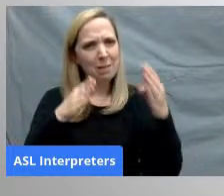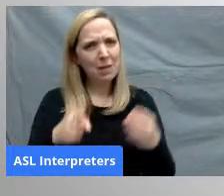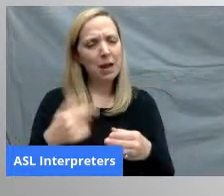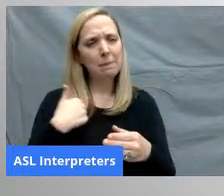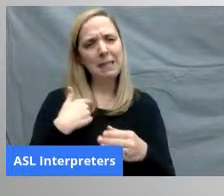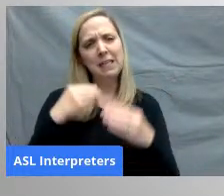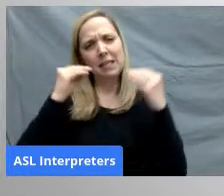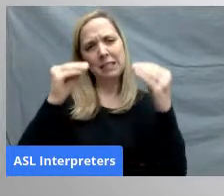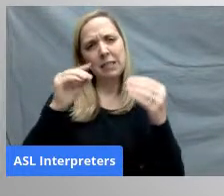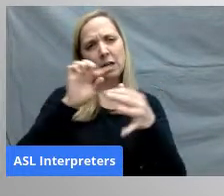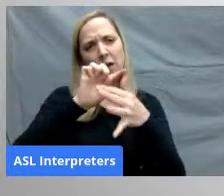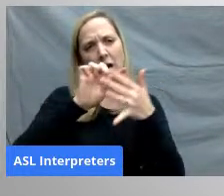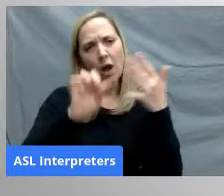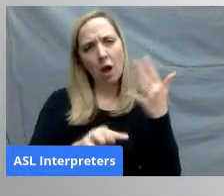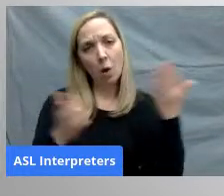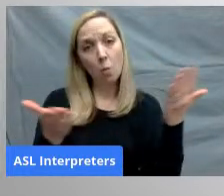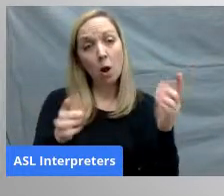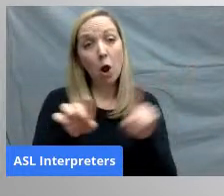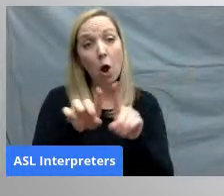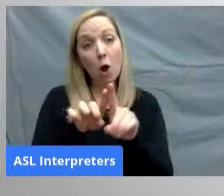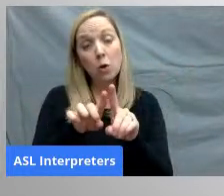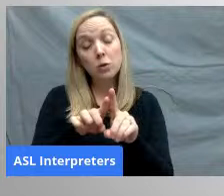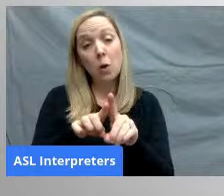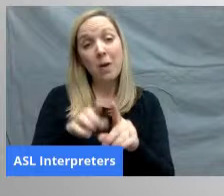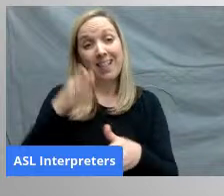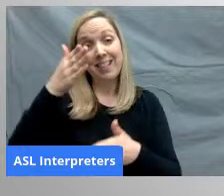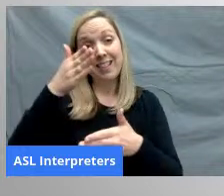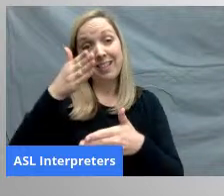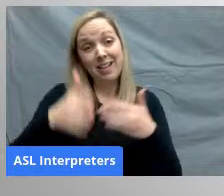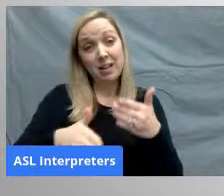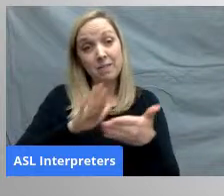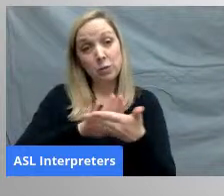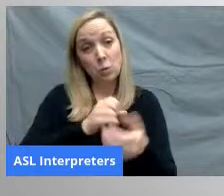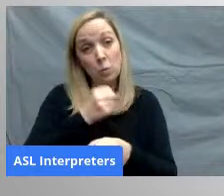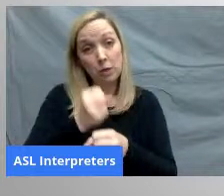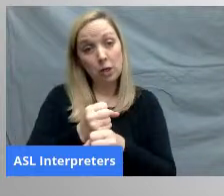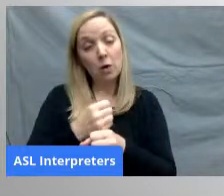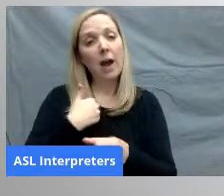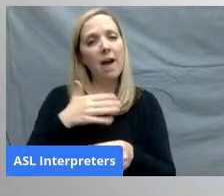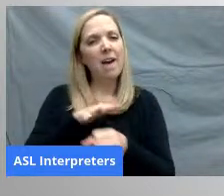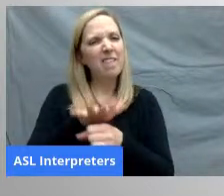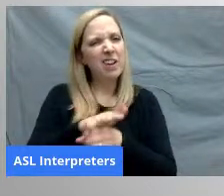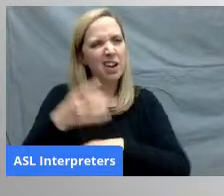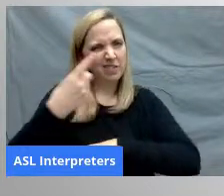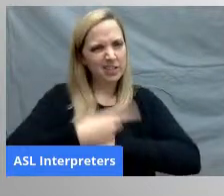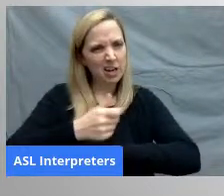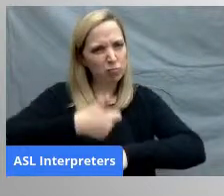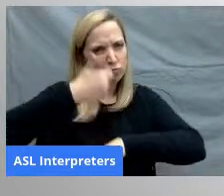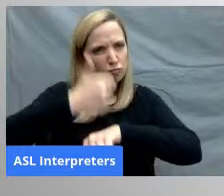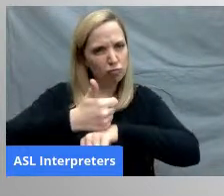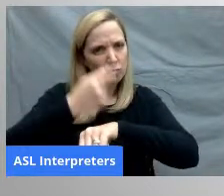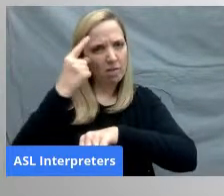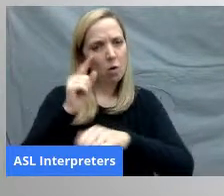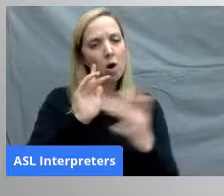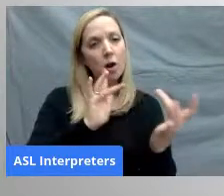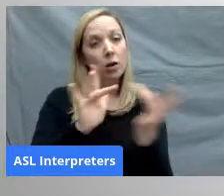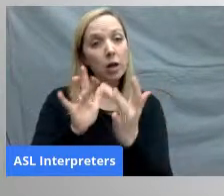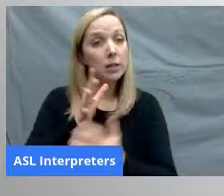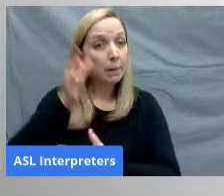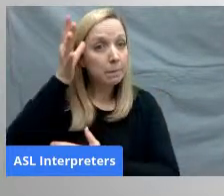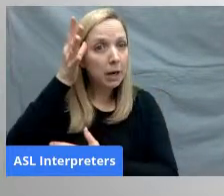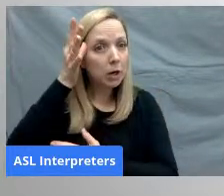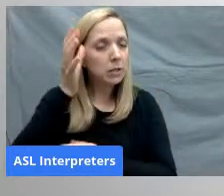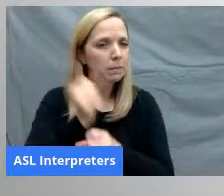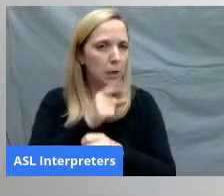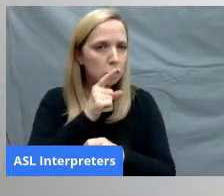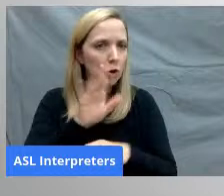during post-planning to actually do the final grading, make contacts with parents and families around whatever grades have been posted. And so we wanted to make sure we took that